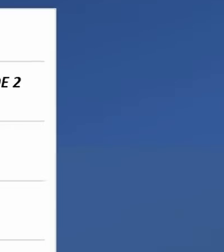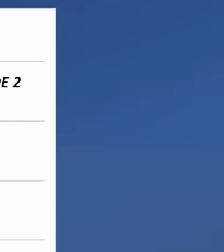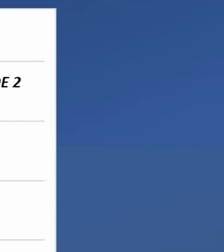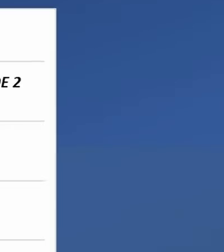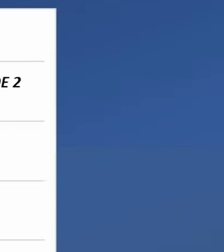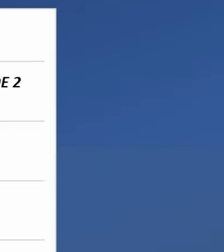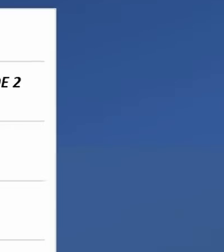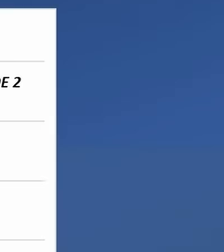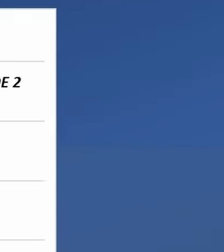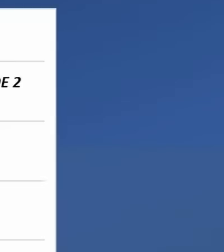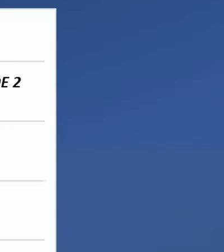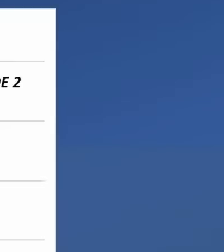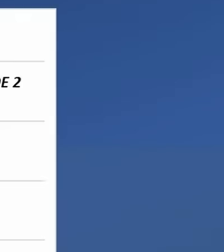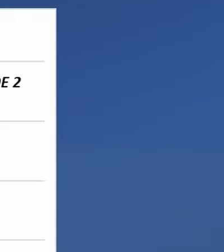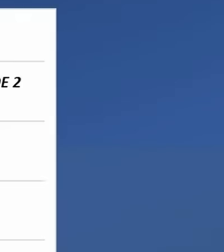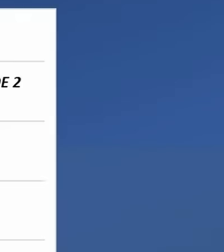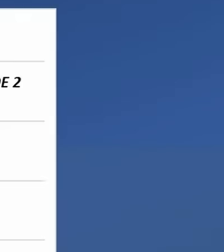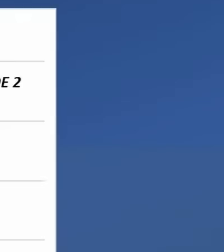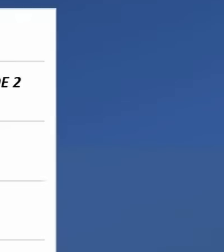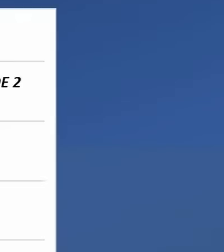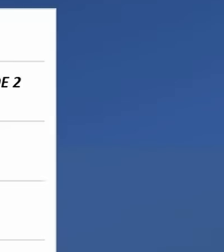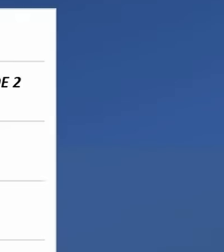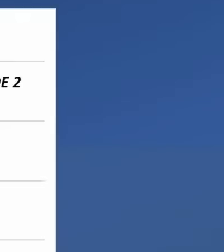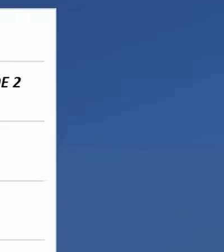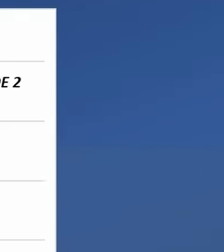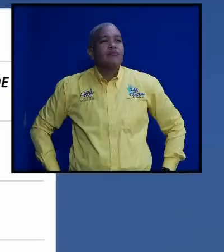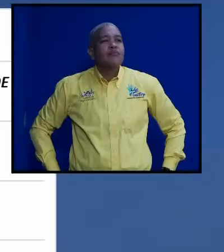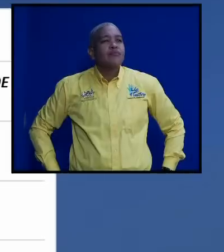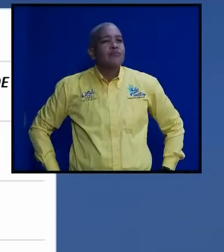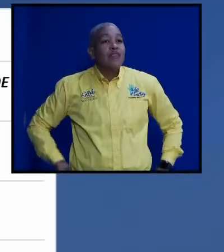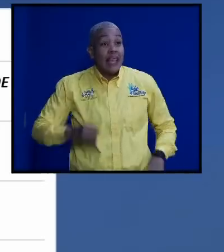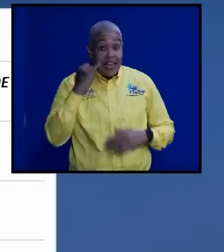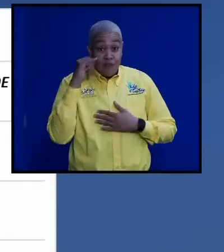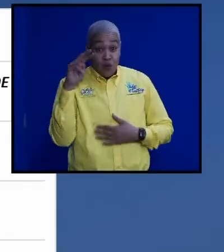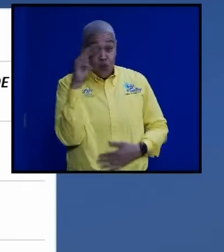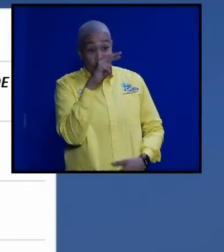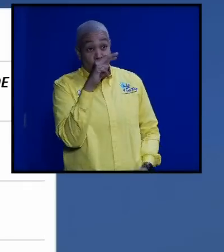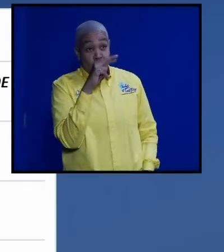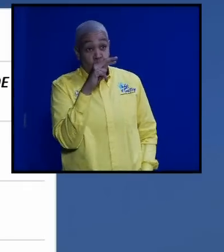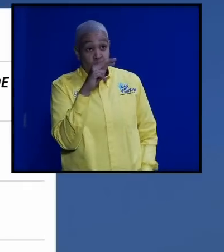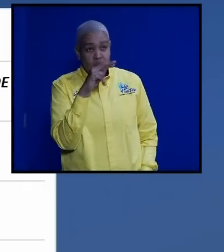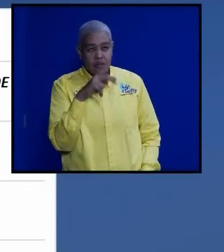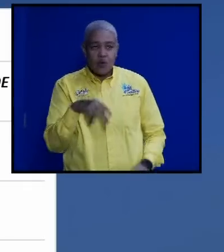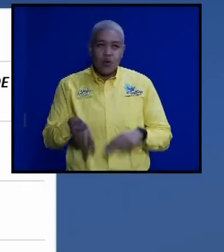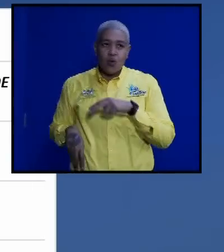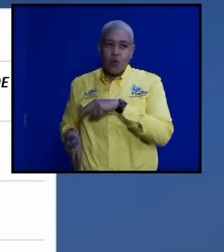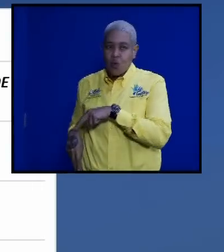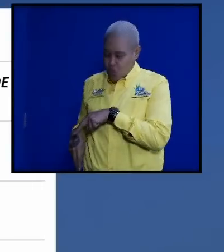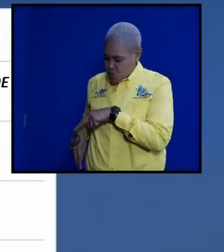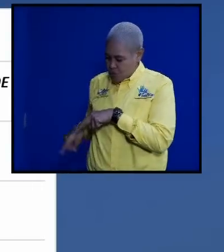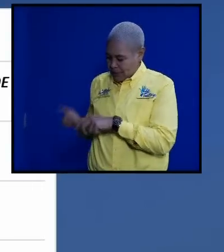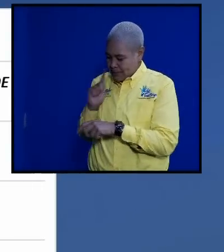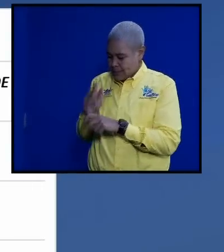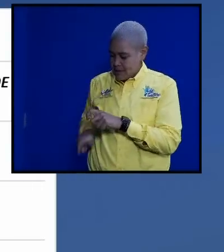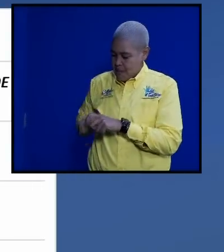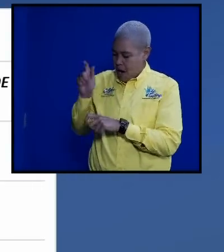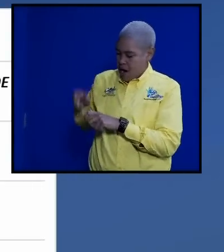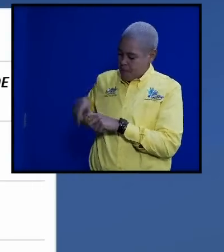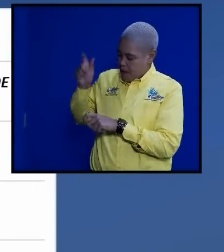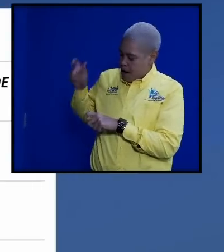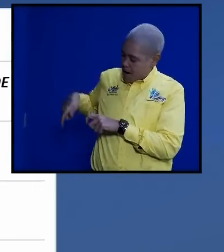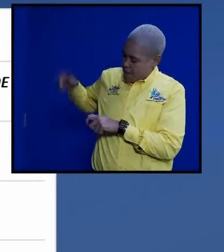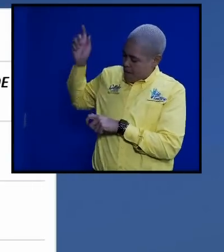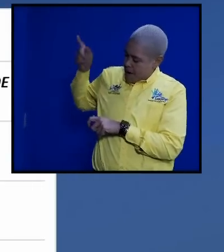to the screen, and for those who are watching, you will see a bar chart, a